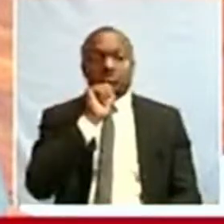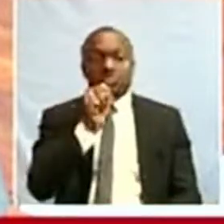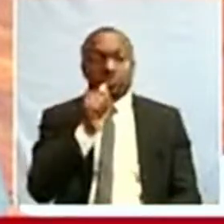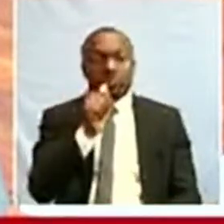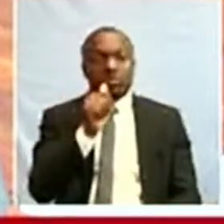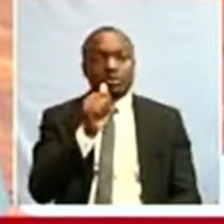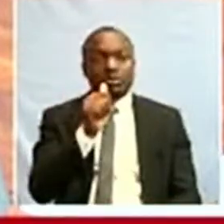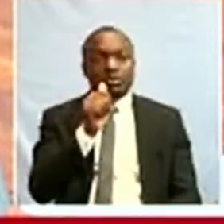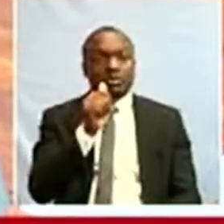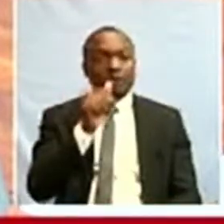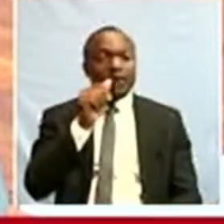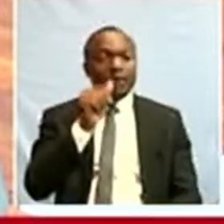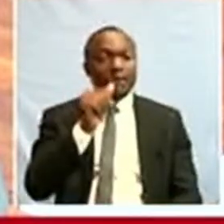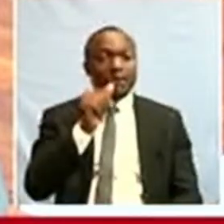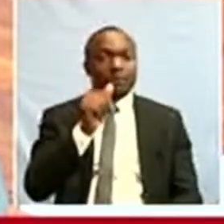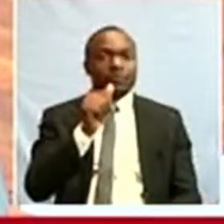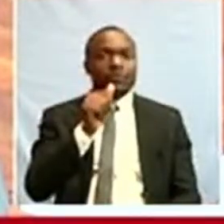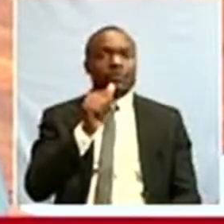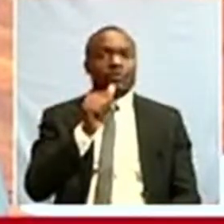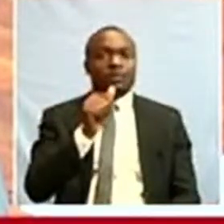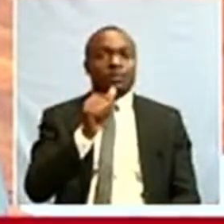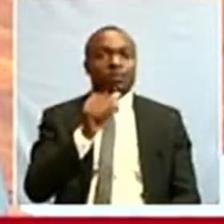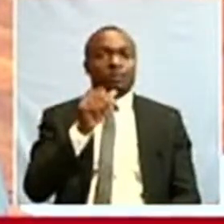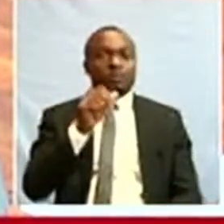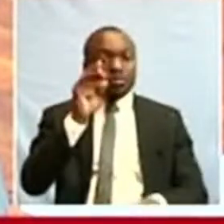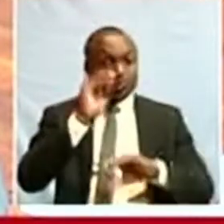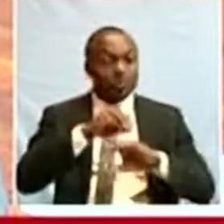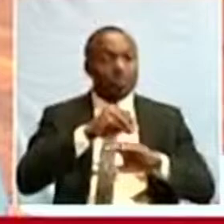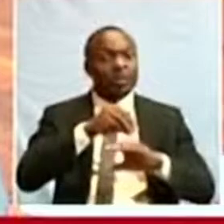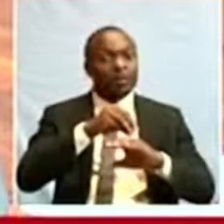both of these